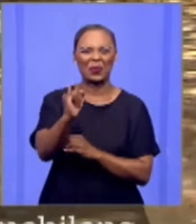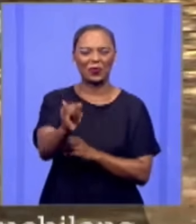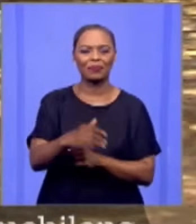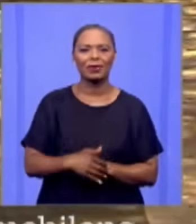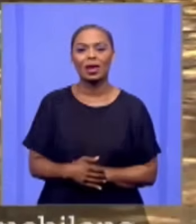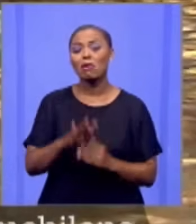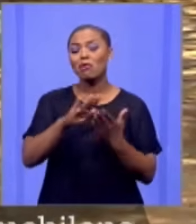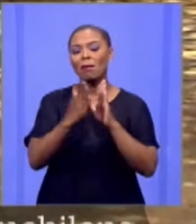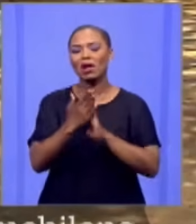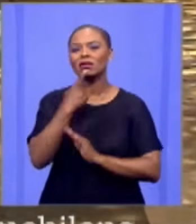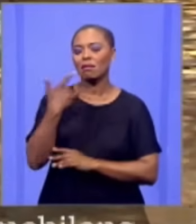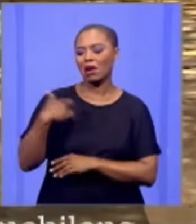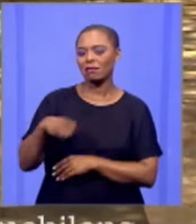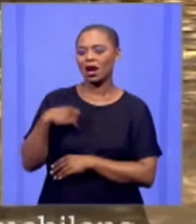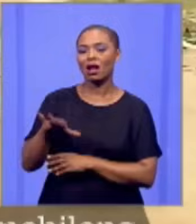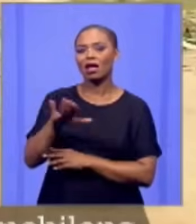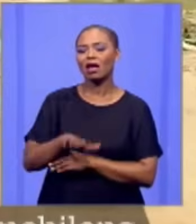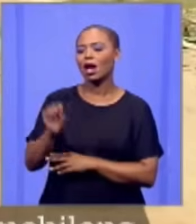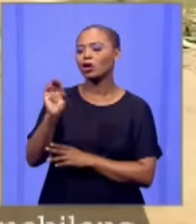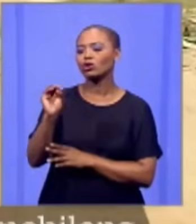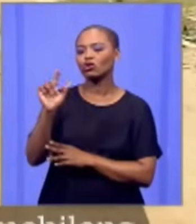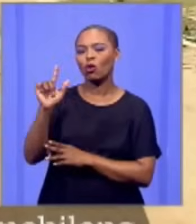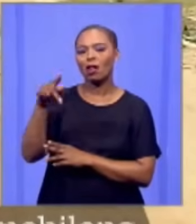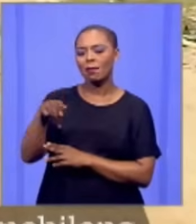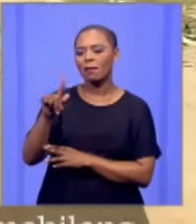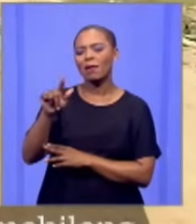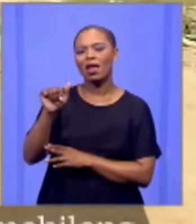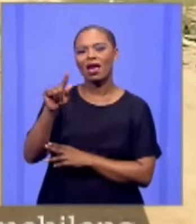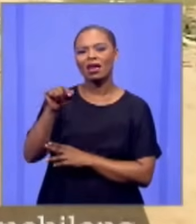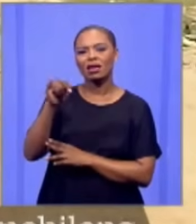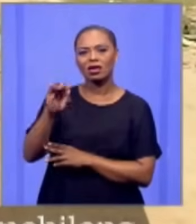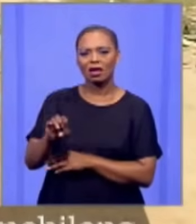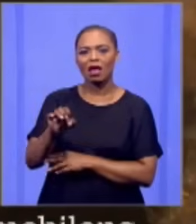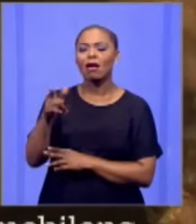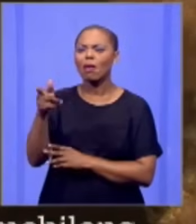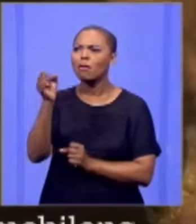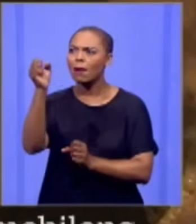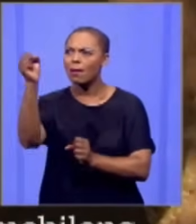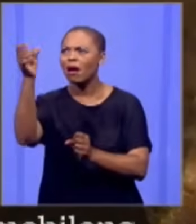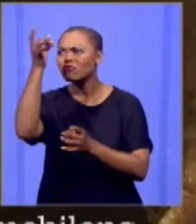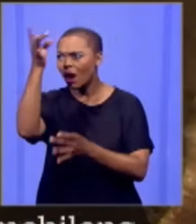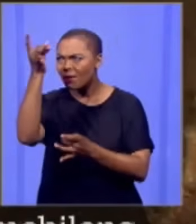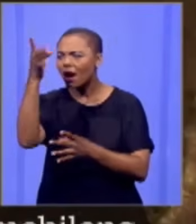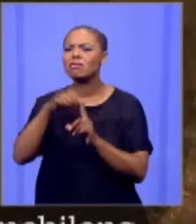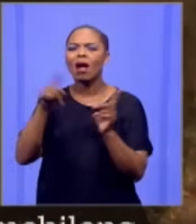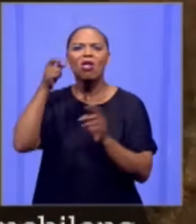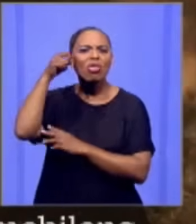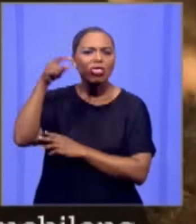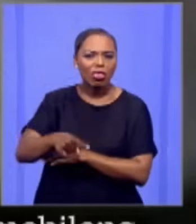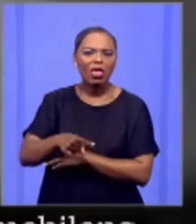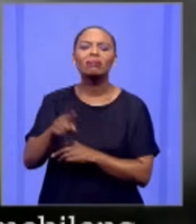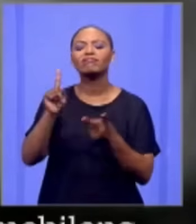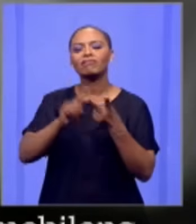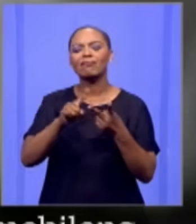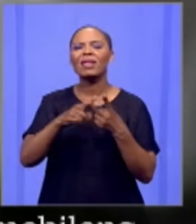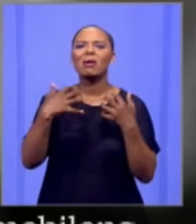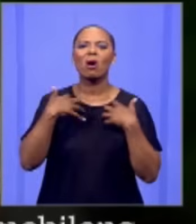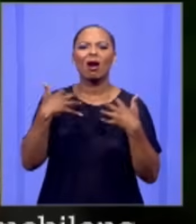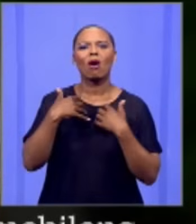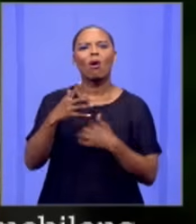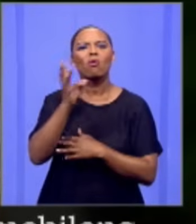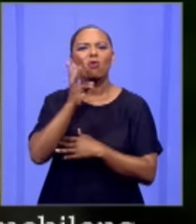ba hlalosa ha masepala wa Sol Plaque o hloleile ho sekehela dillo tsa bona tsebe. ba boetse ba bontshitse ngongoreho ka metsi ho